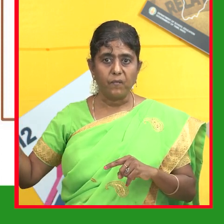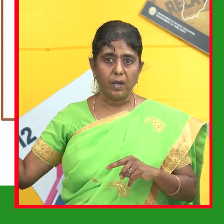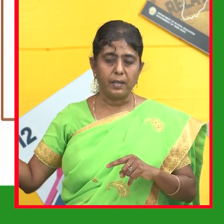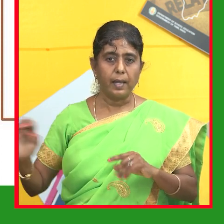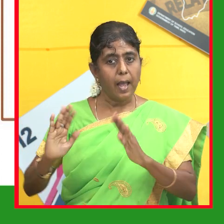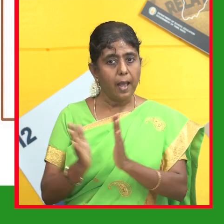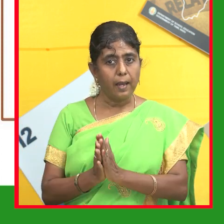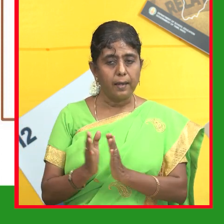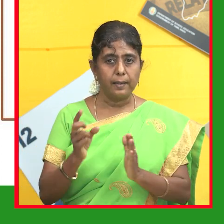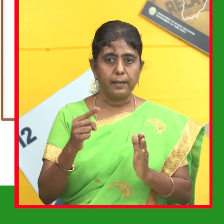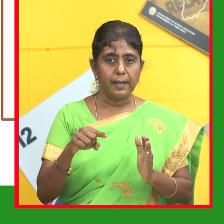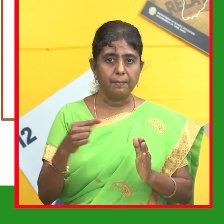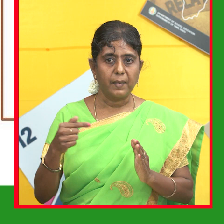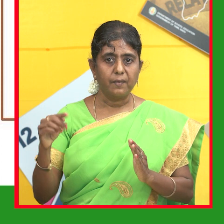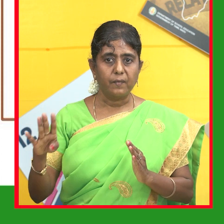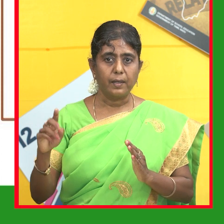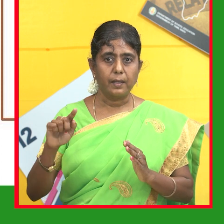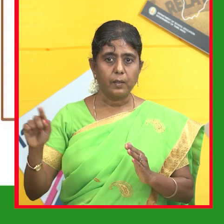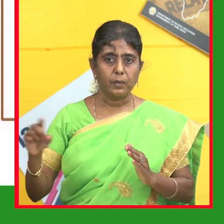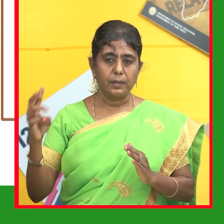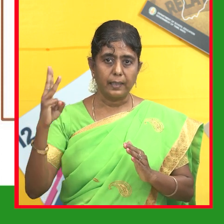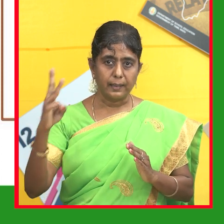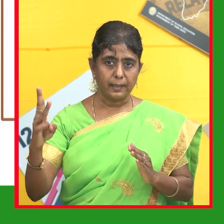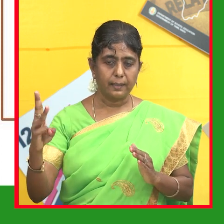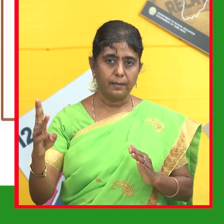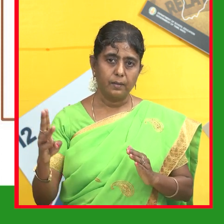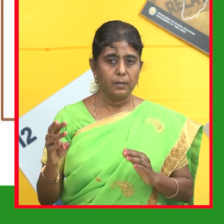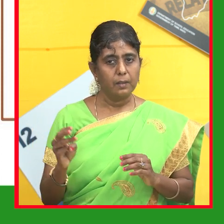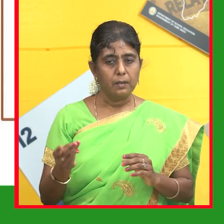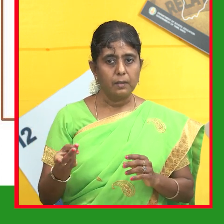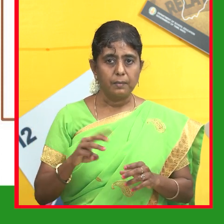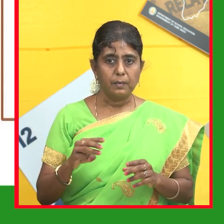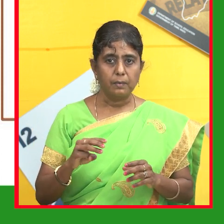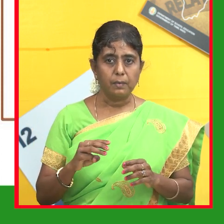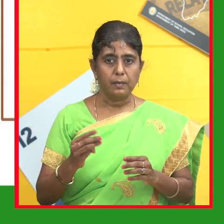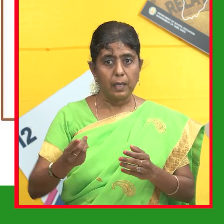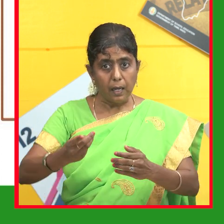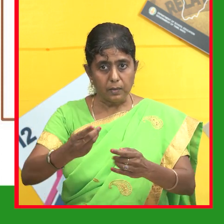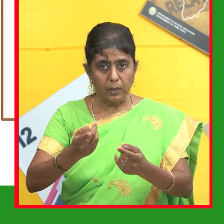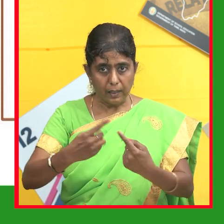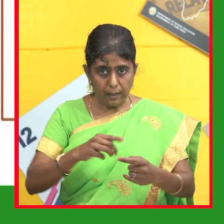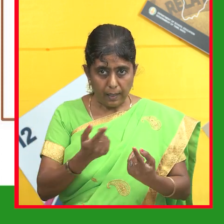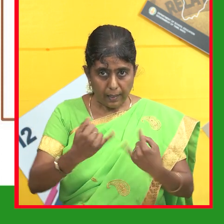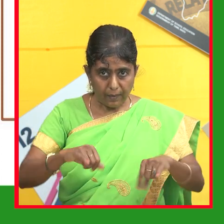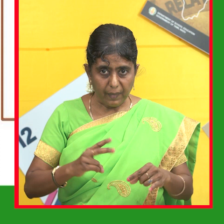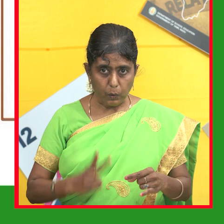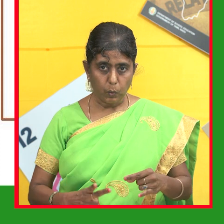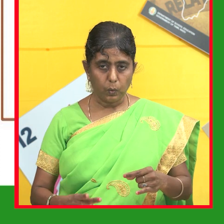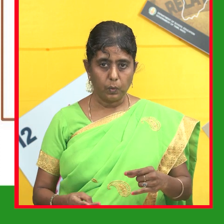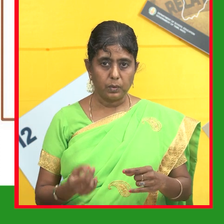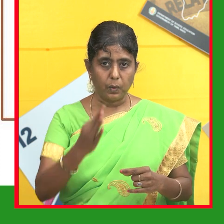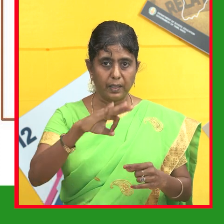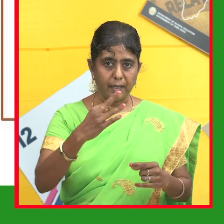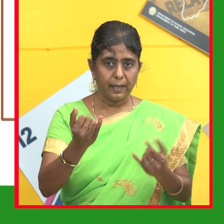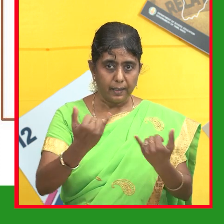and minus 5, that will give you 3. So 8, also we have to divide by 2. Why? Because the coefficient of x squared is